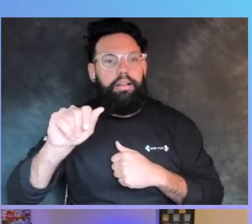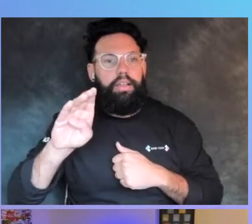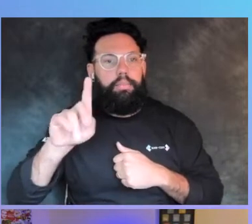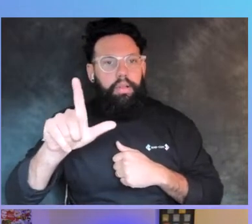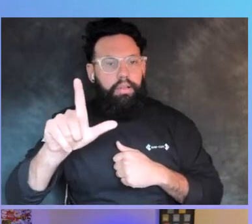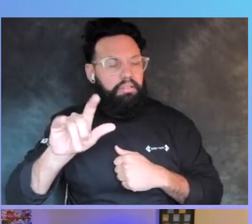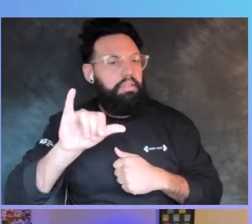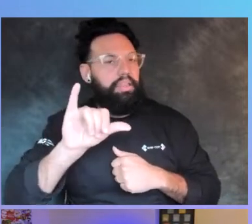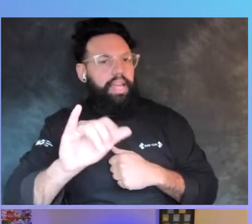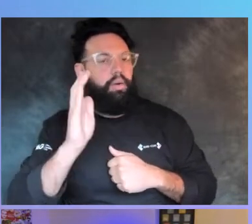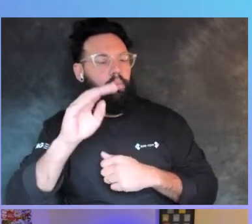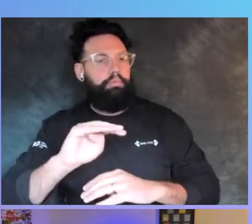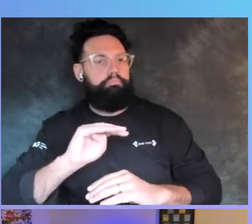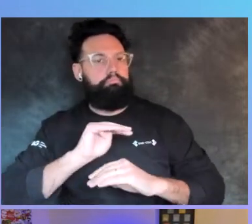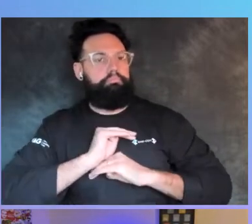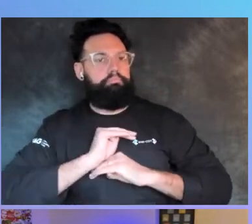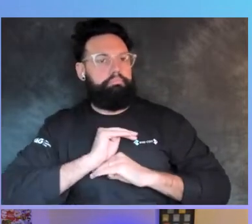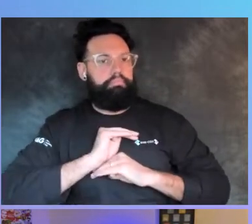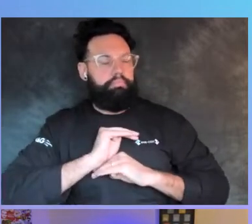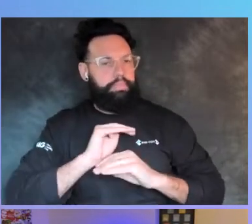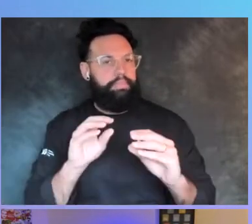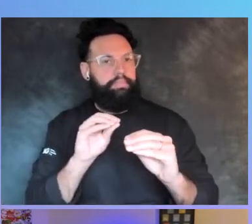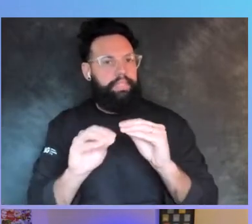sufficiently address the accessibility issue at hand.